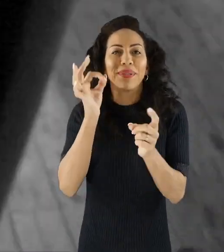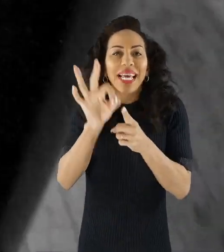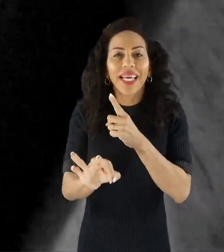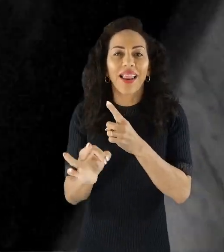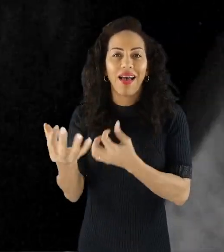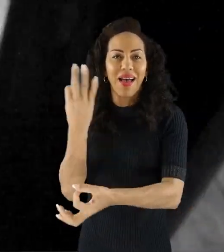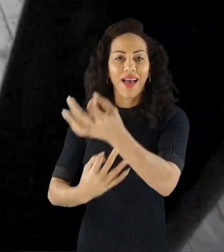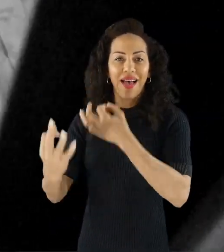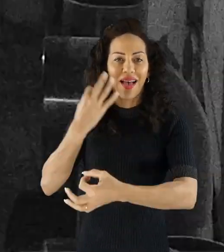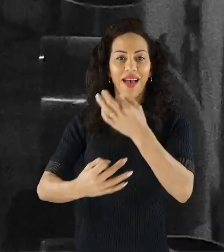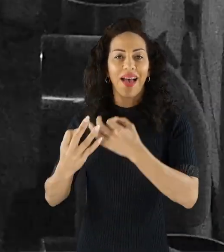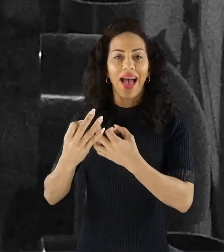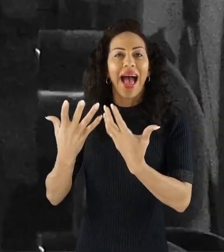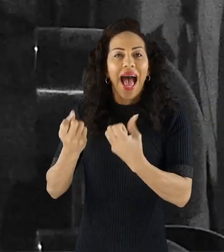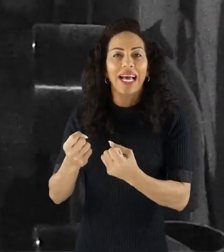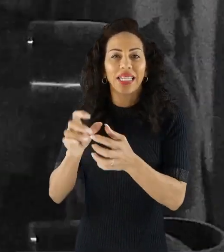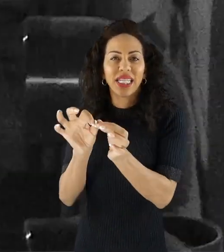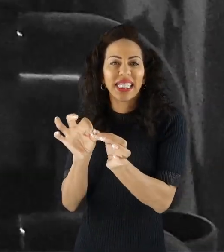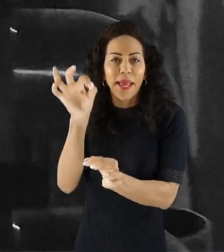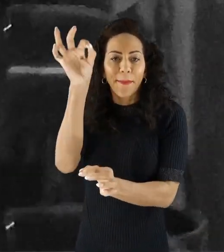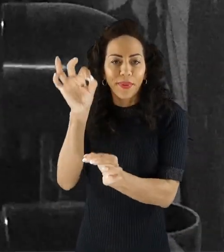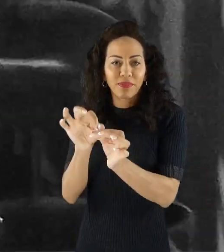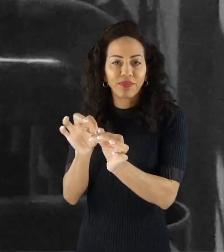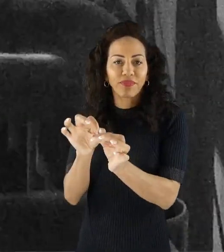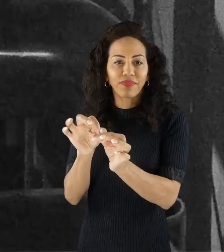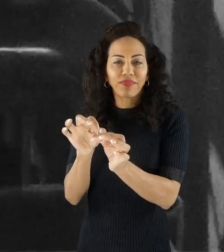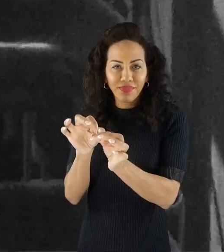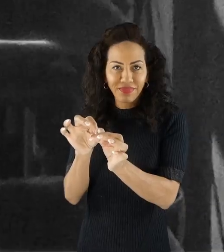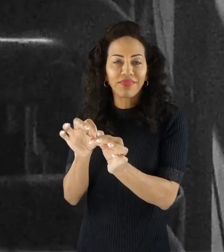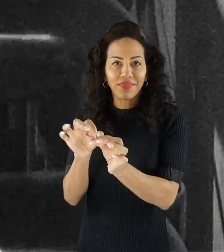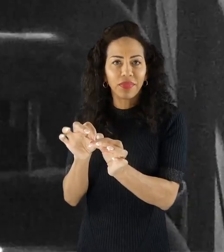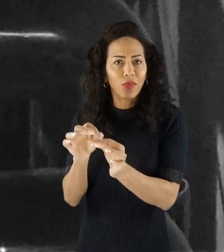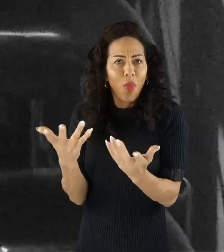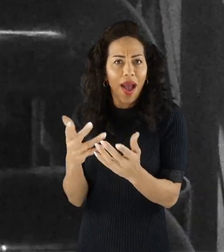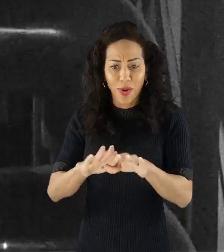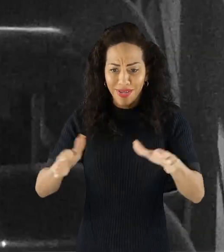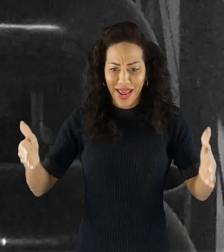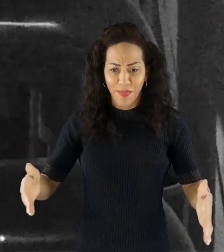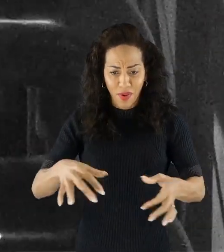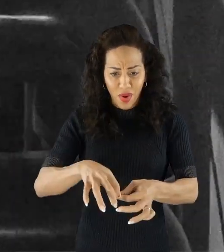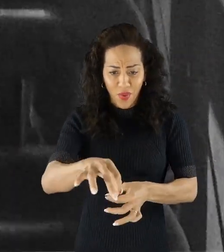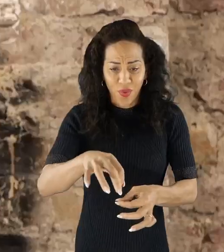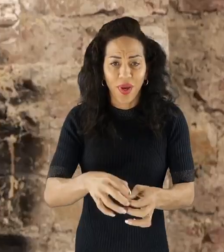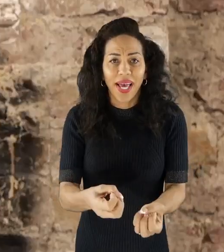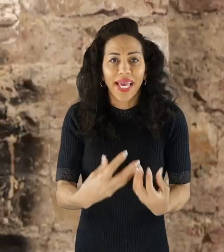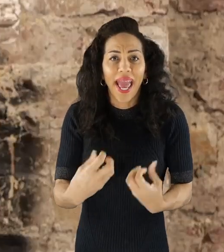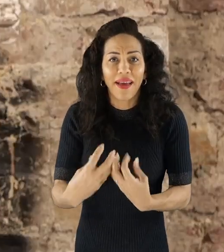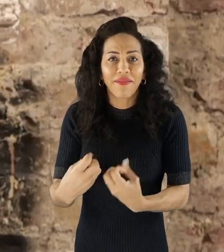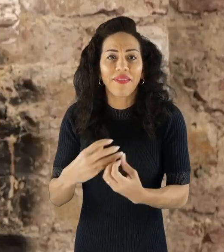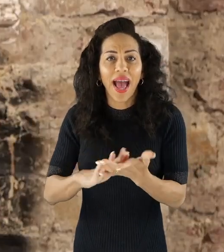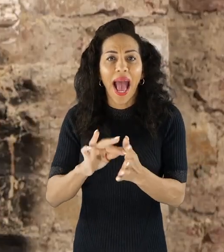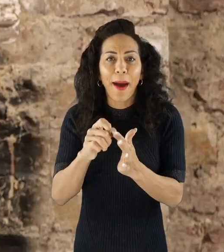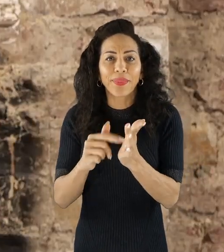this zip that did up and undid on a tablecloth that gave haptic feedback for